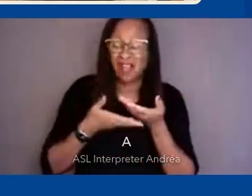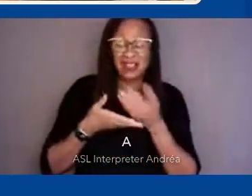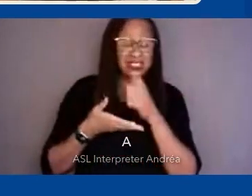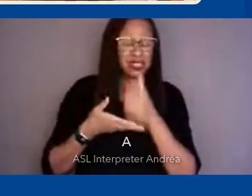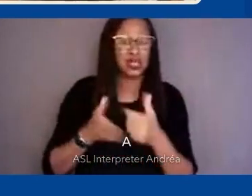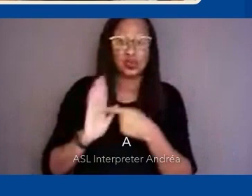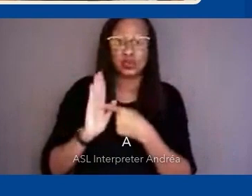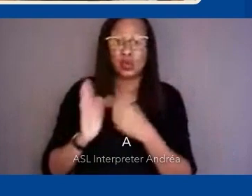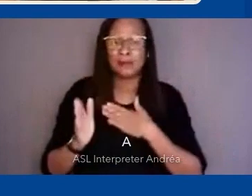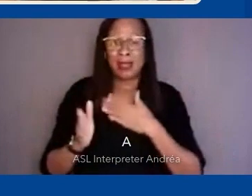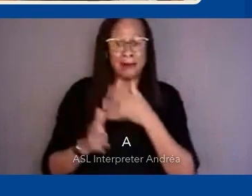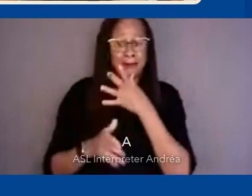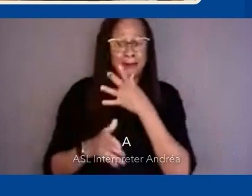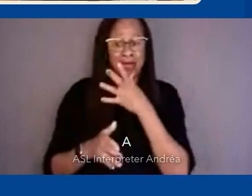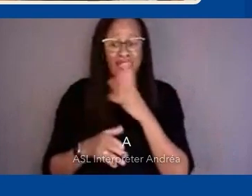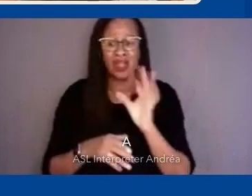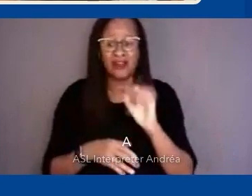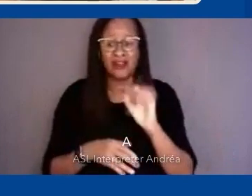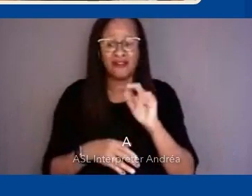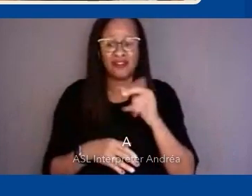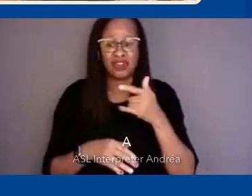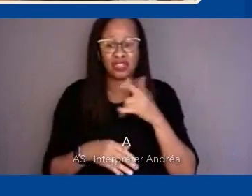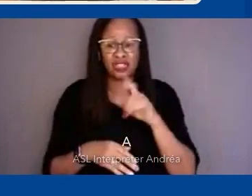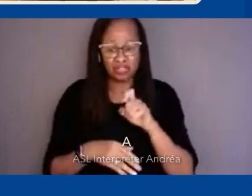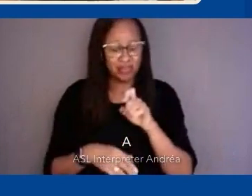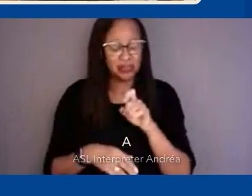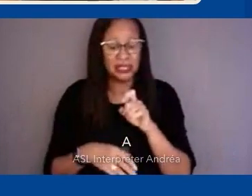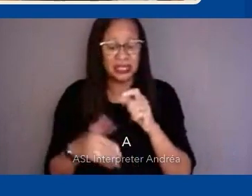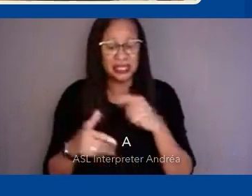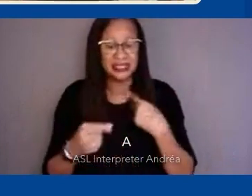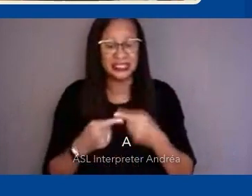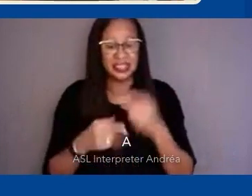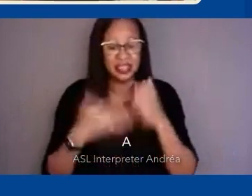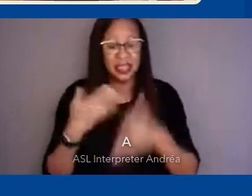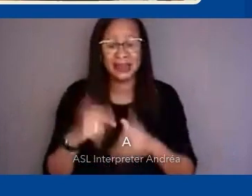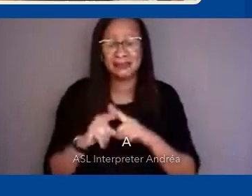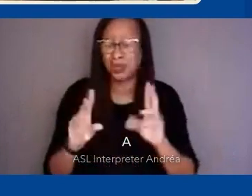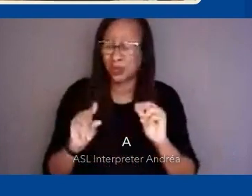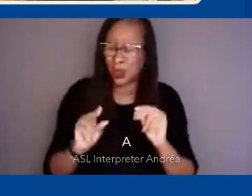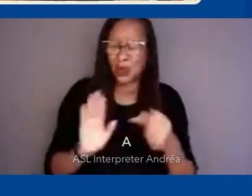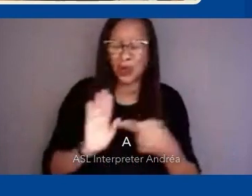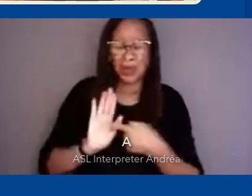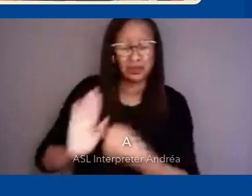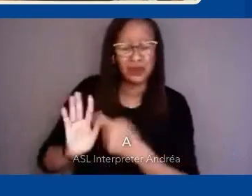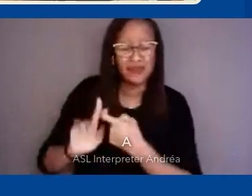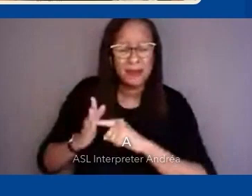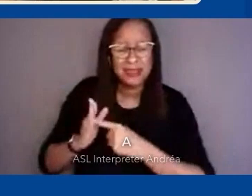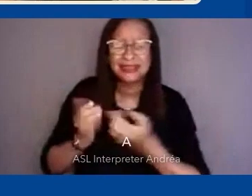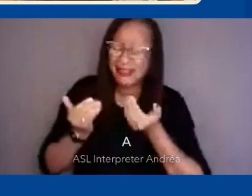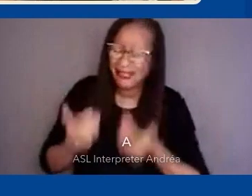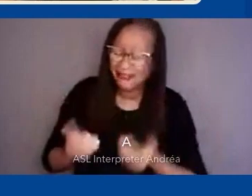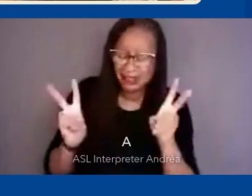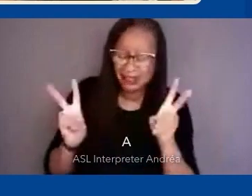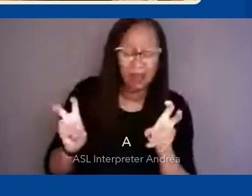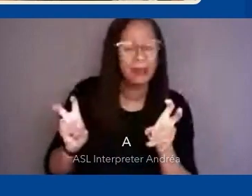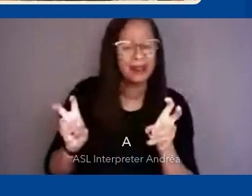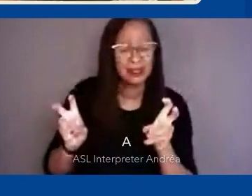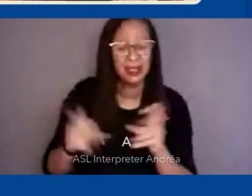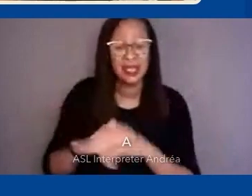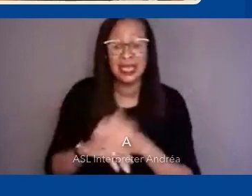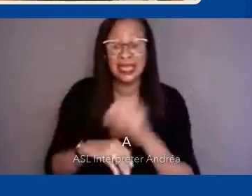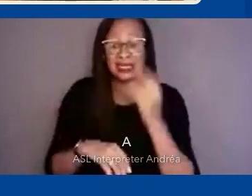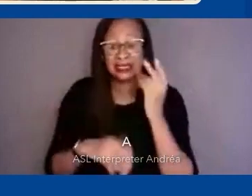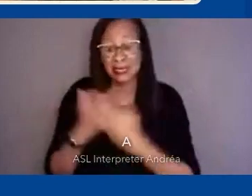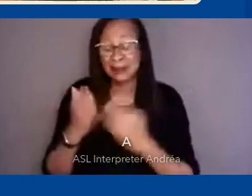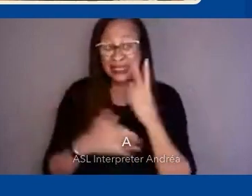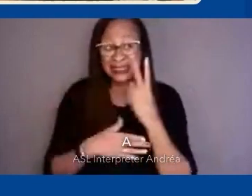And I was like, no, like I was showing her things from the beginning. It was also, it's a heavy subject matter. If she had seen the scenes at the end